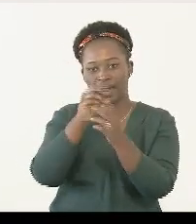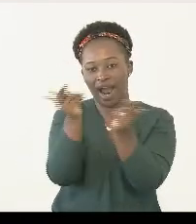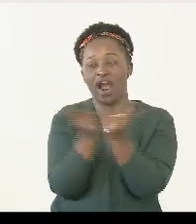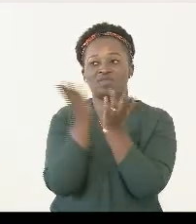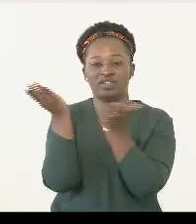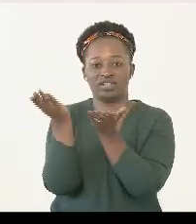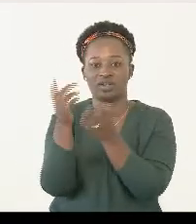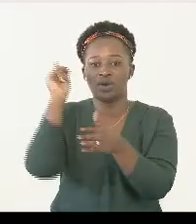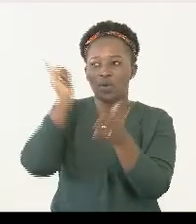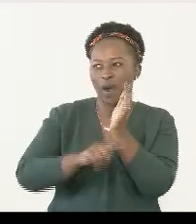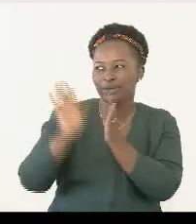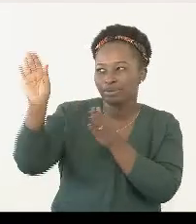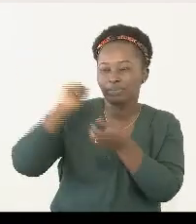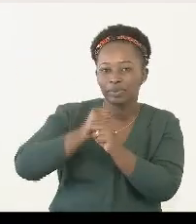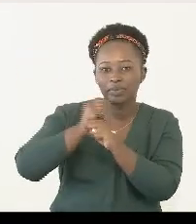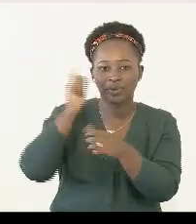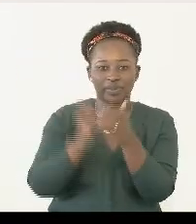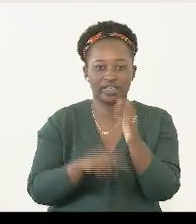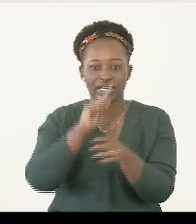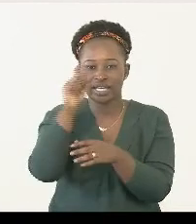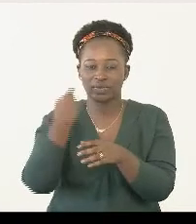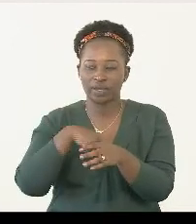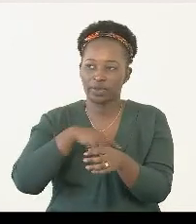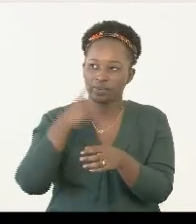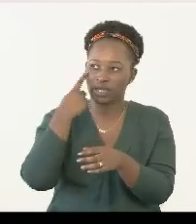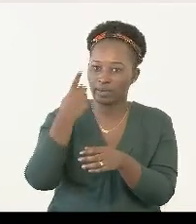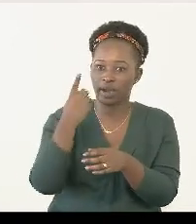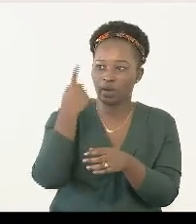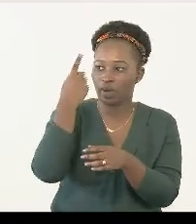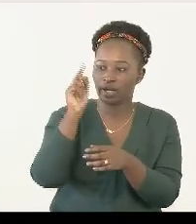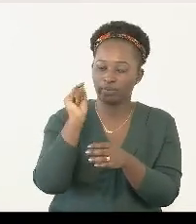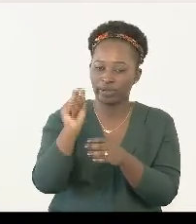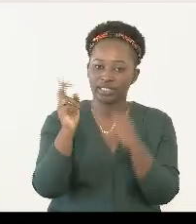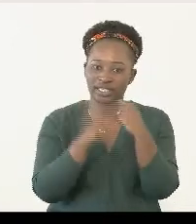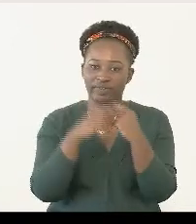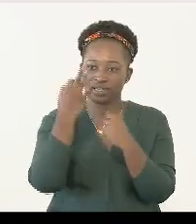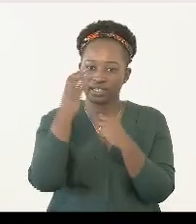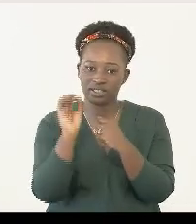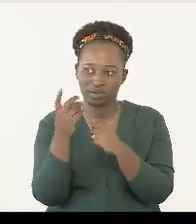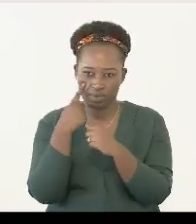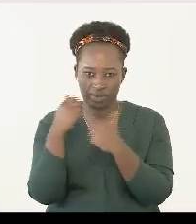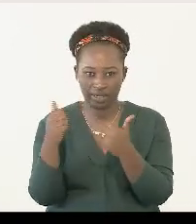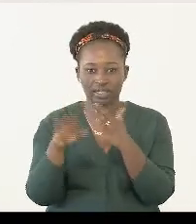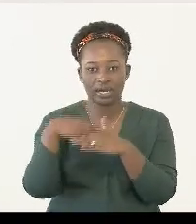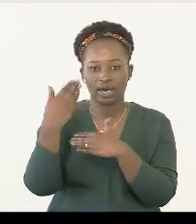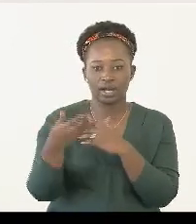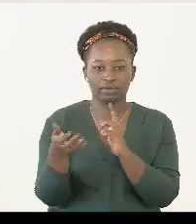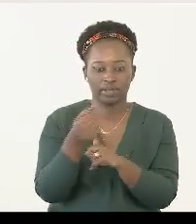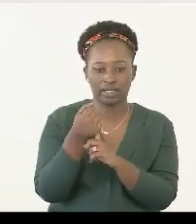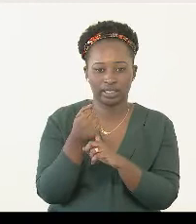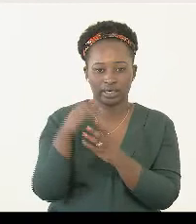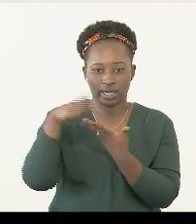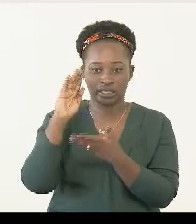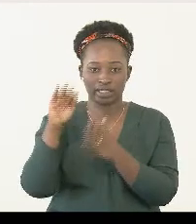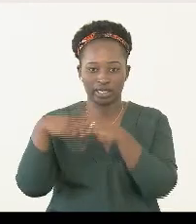what exactly are they doing? Are we looking at the 1.730? Check that very well. Add to the lighter one,